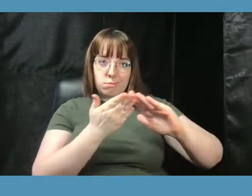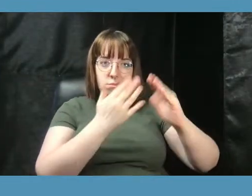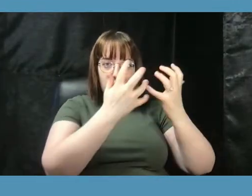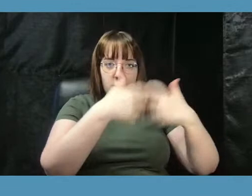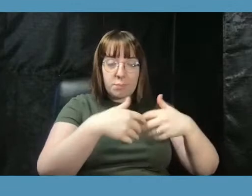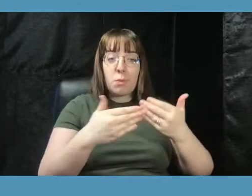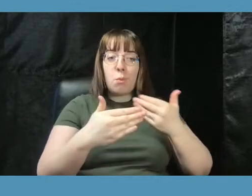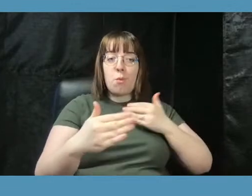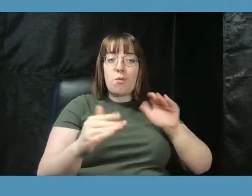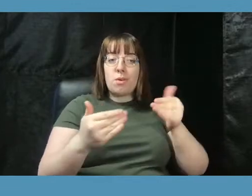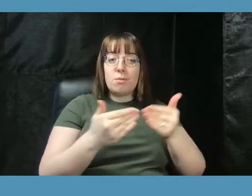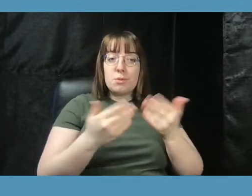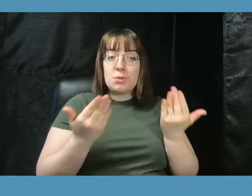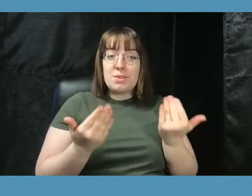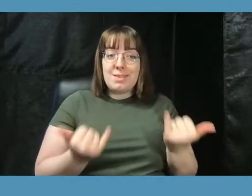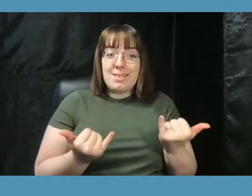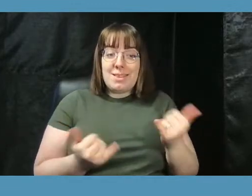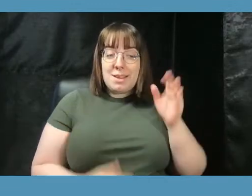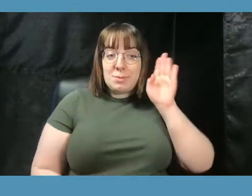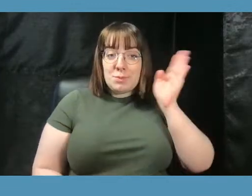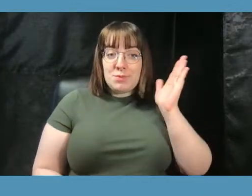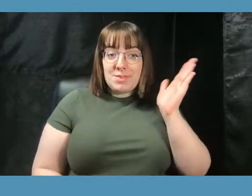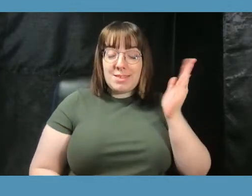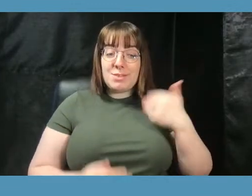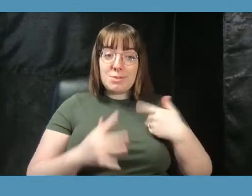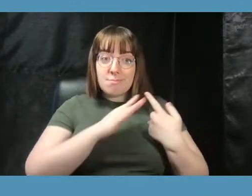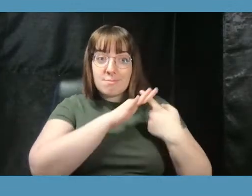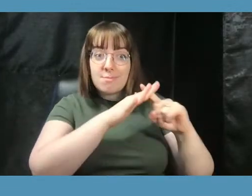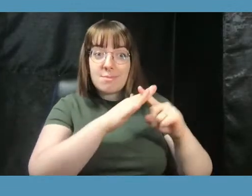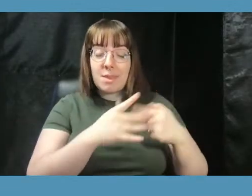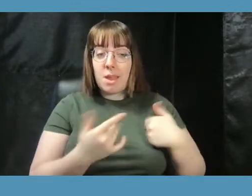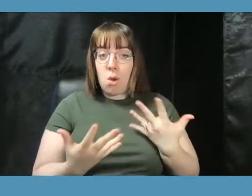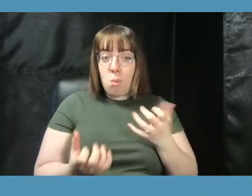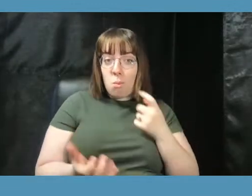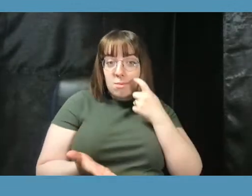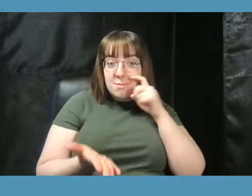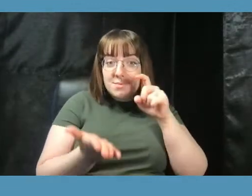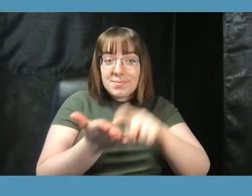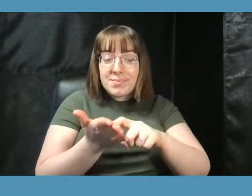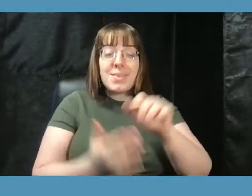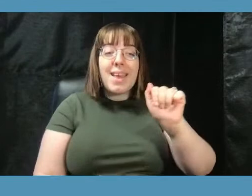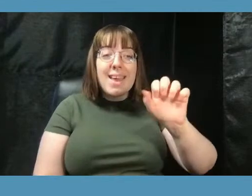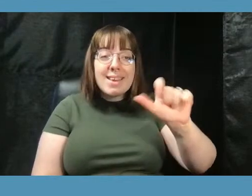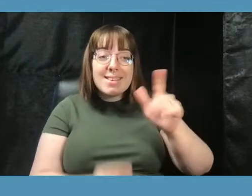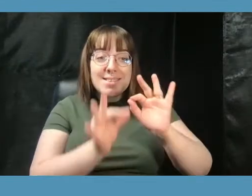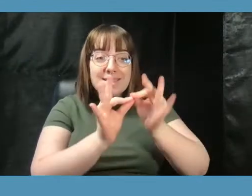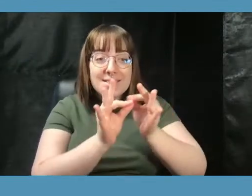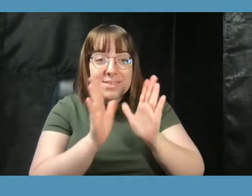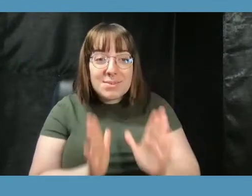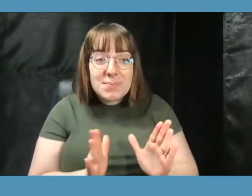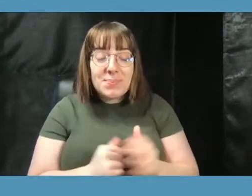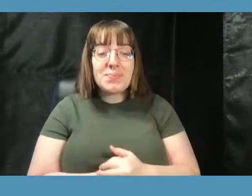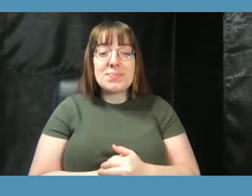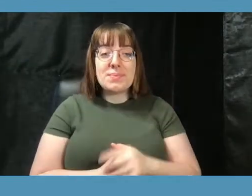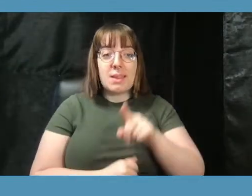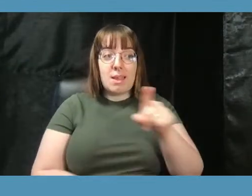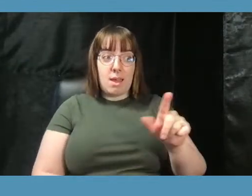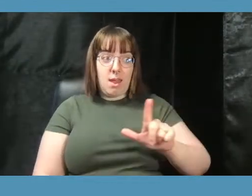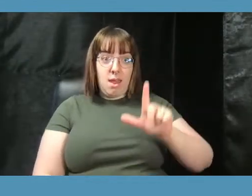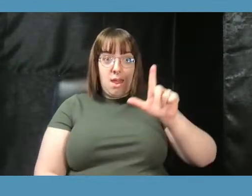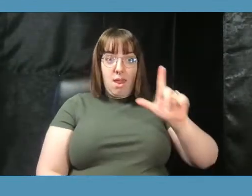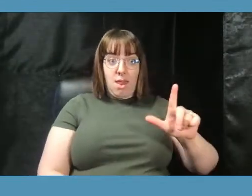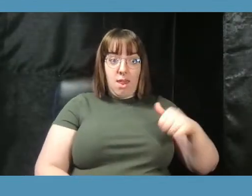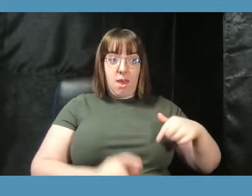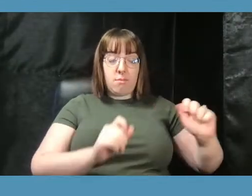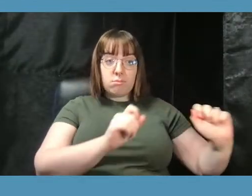introduce today's presenters and get started. I'd like to acknowledge today's ASL interpreter, who will be on the left side of your